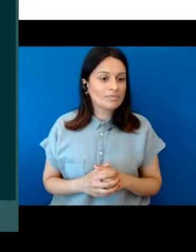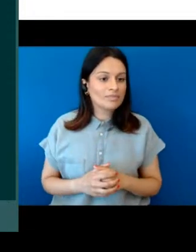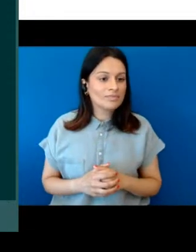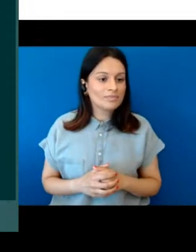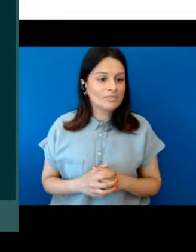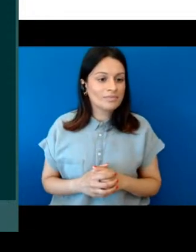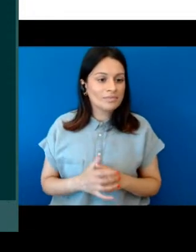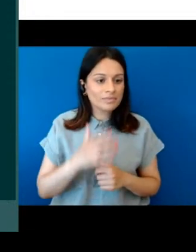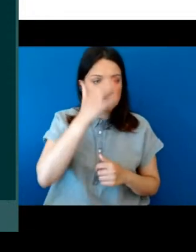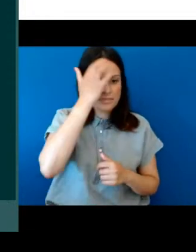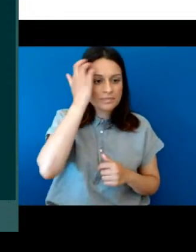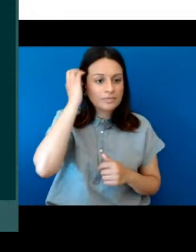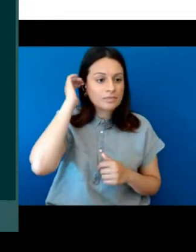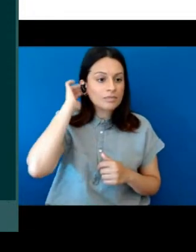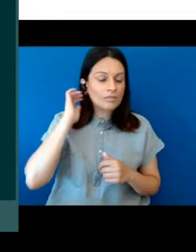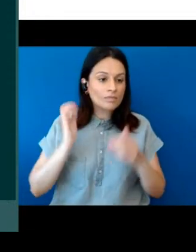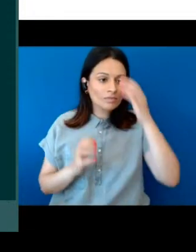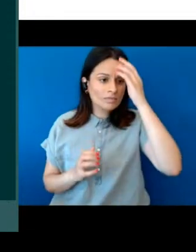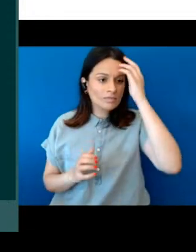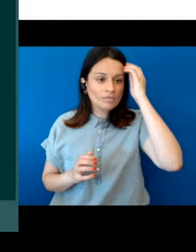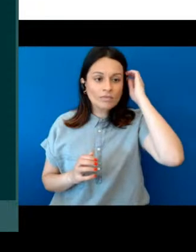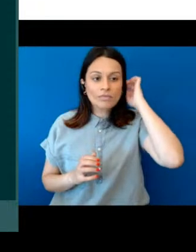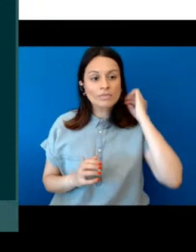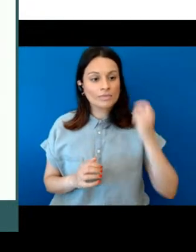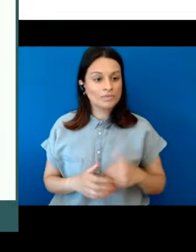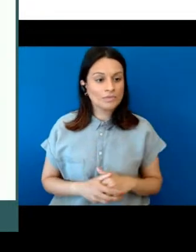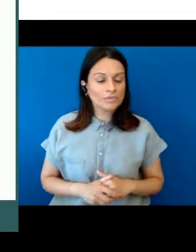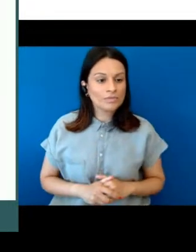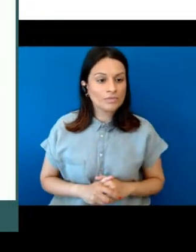the end of this talk. So